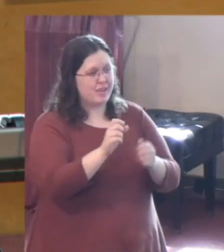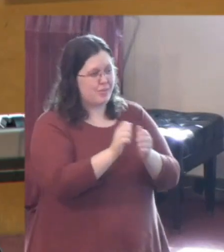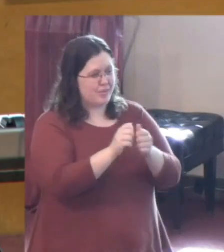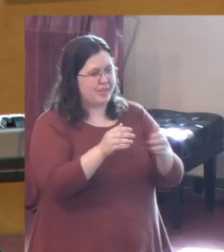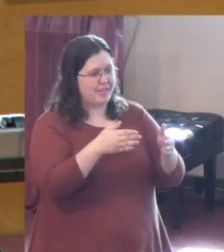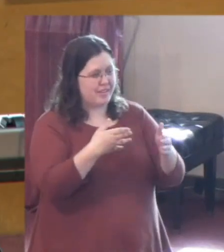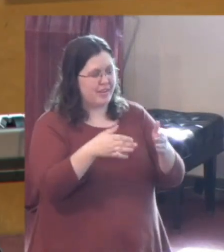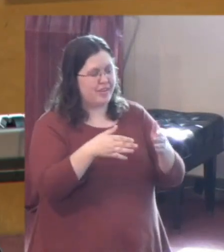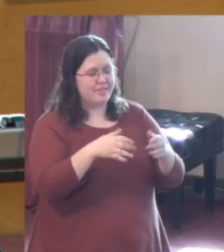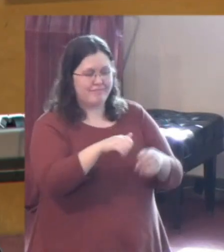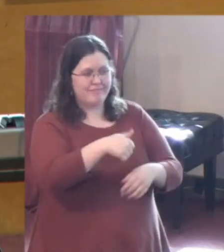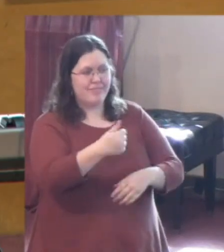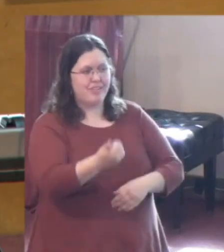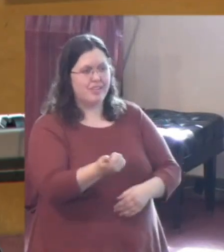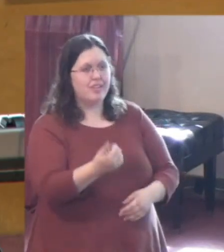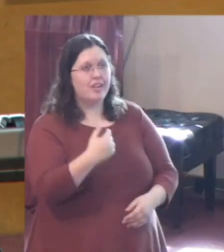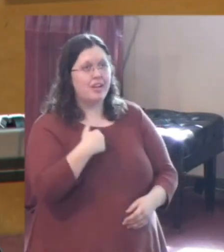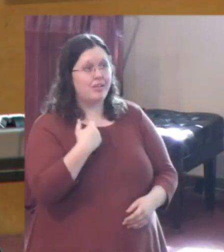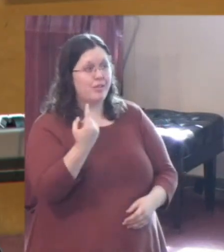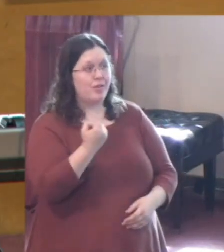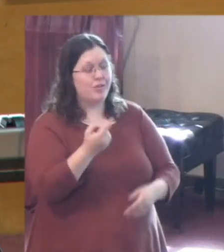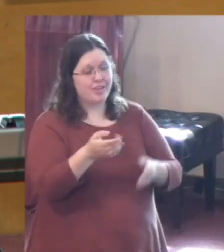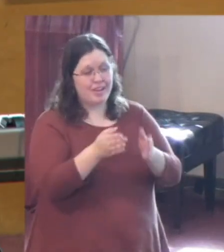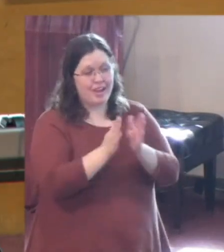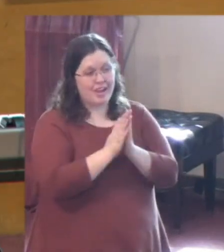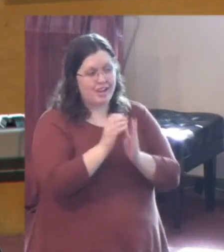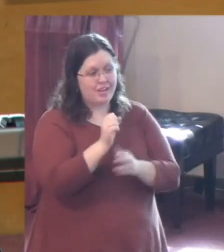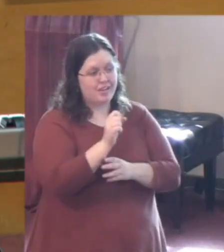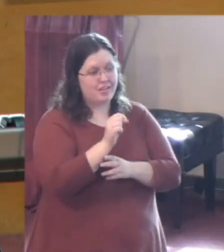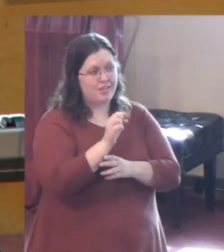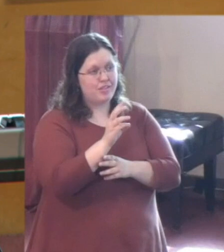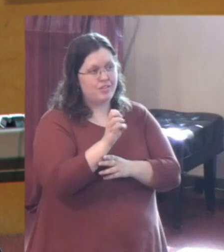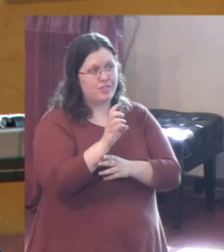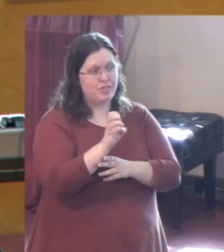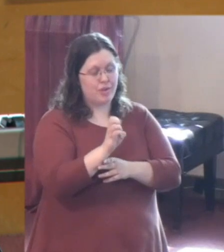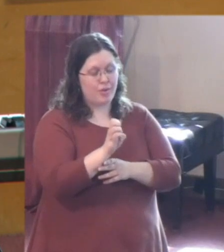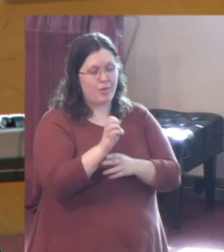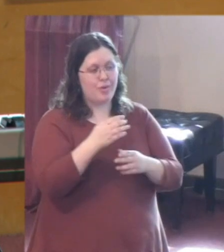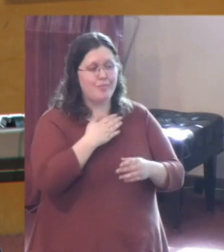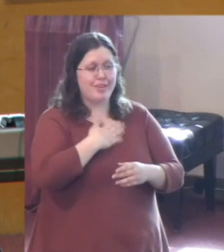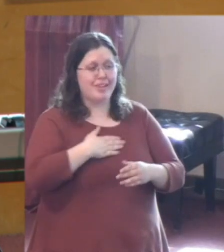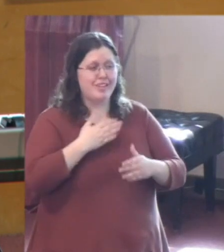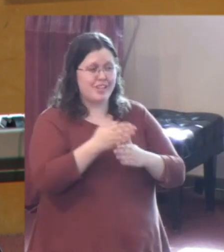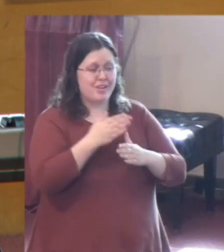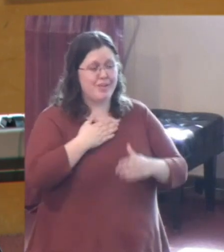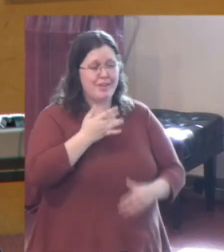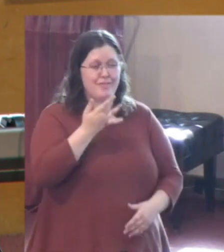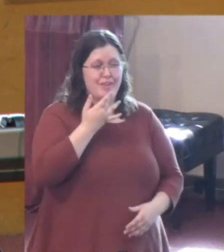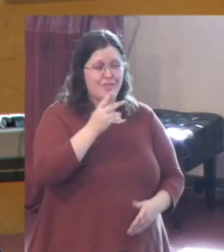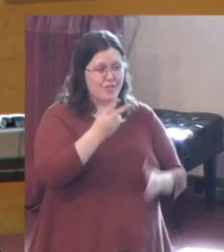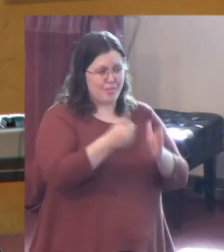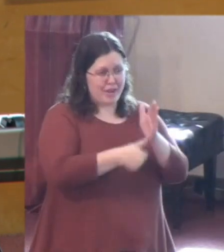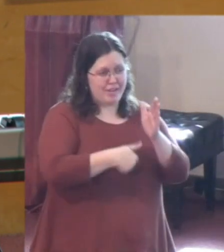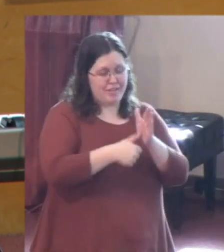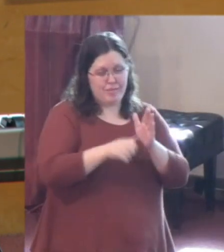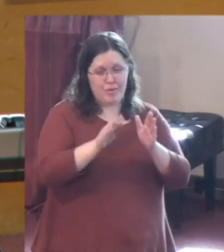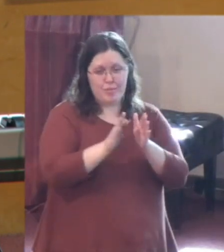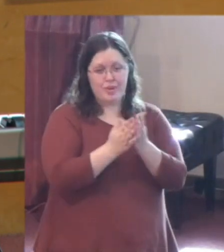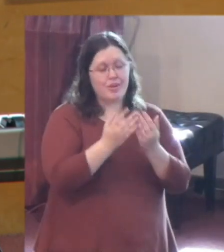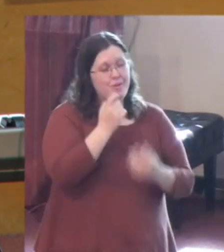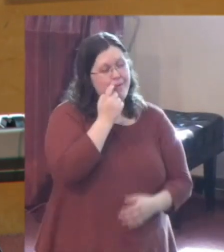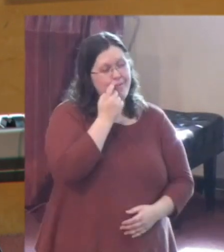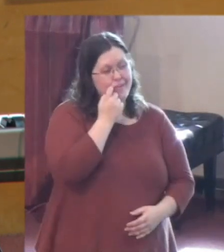of others. I have always asked Stowe to please share my favorite few pages from her book, her most recent one, because